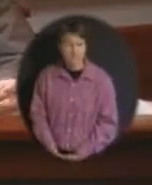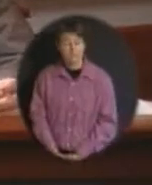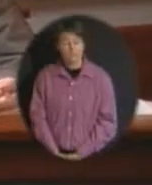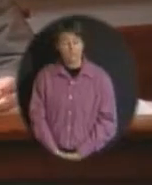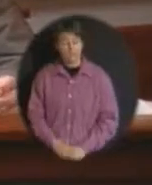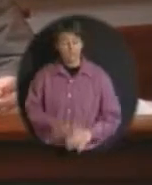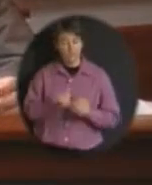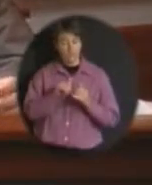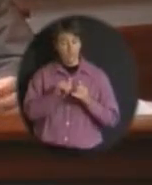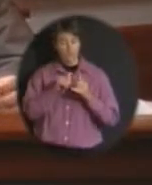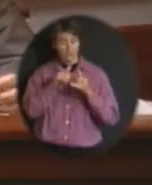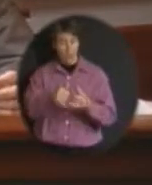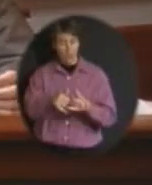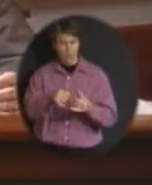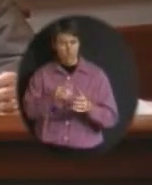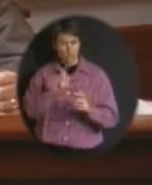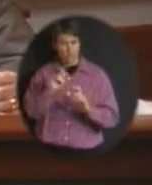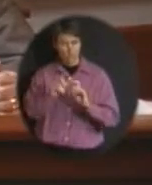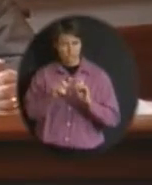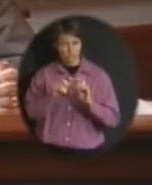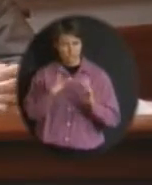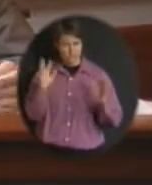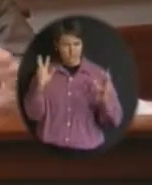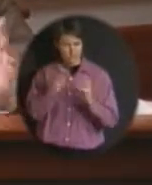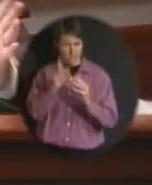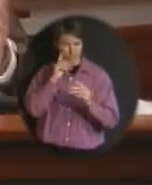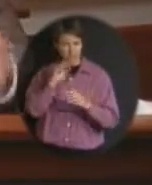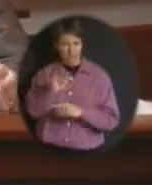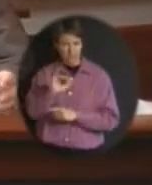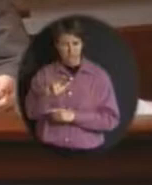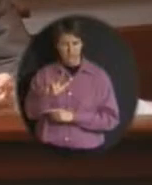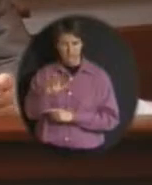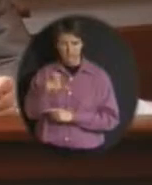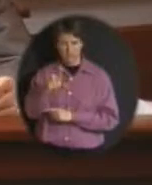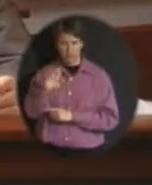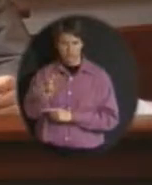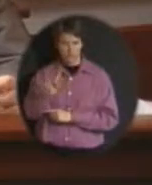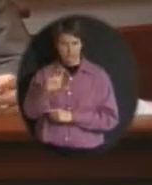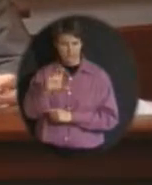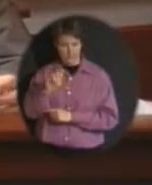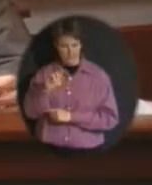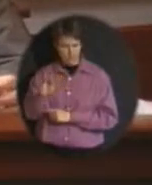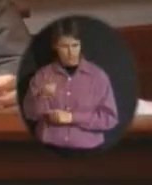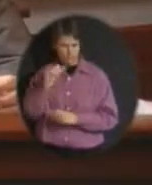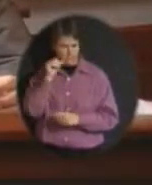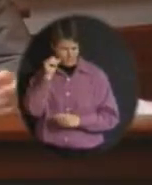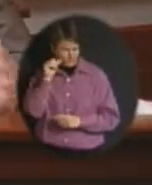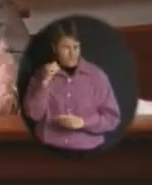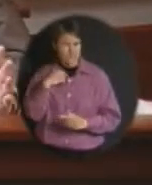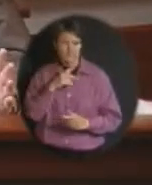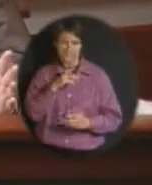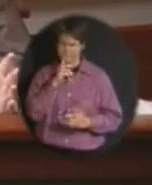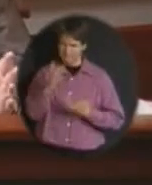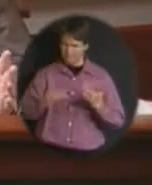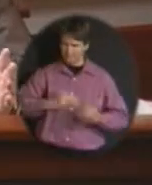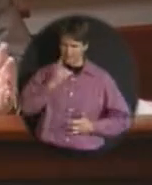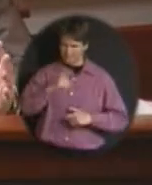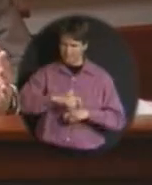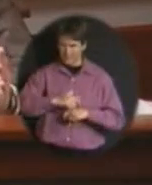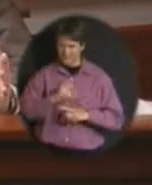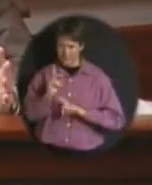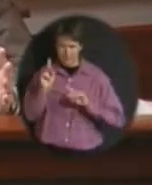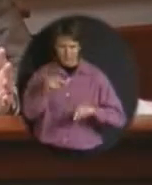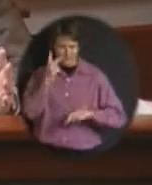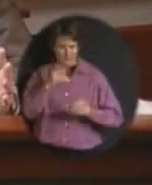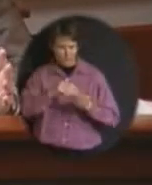awards assemblies for Mill Creek Center students yesterday, and just wanted to report out that it's such an exciting time to go to those assemblies and see